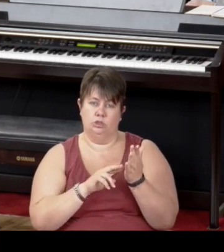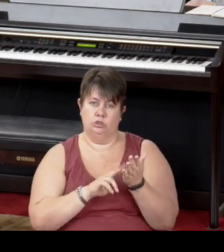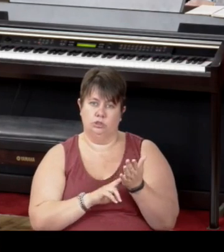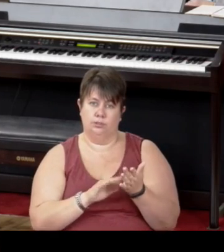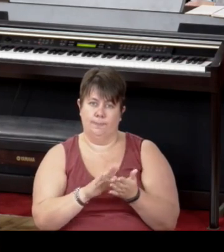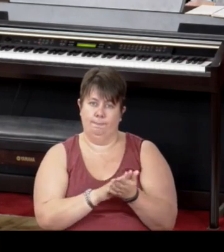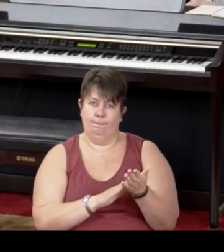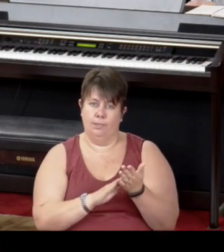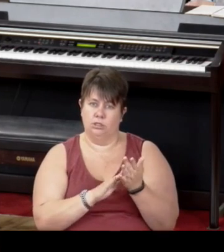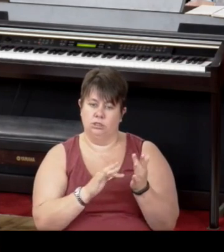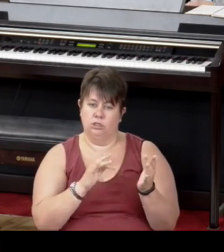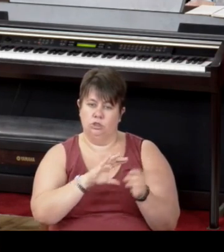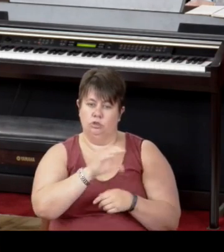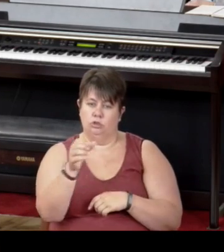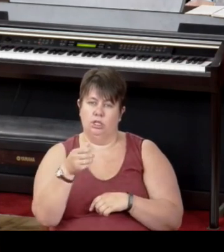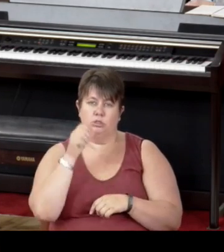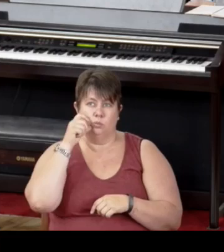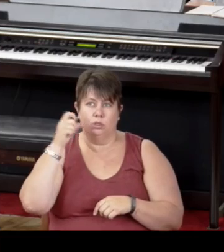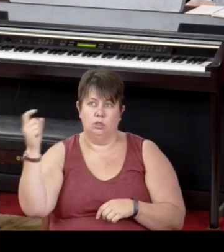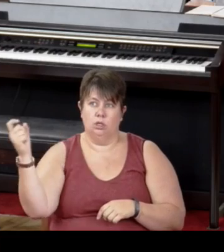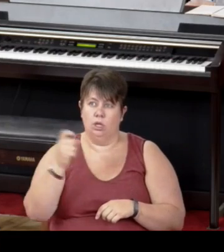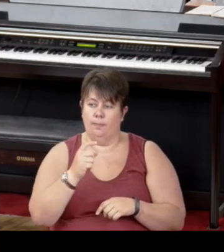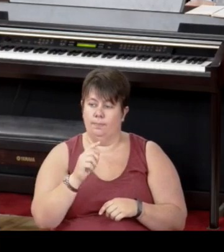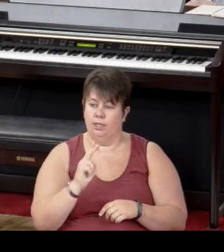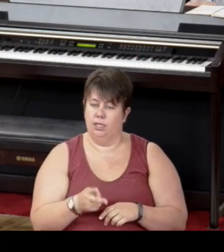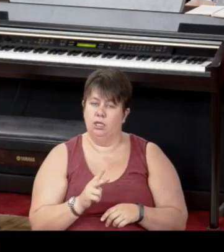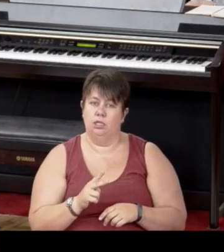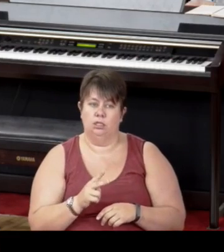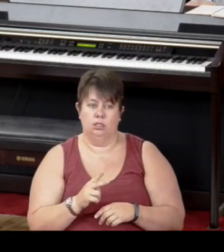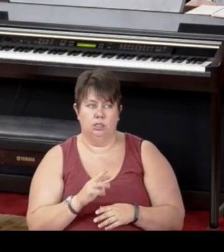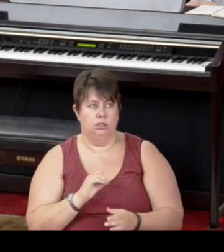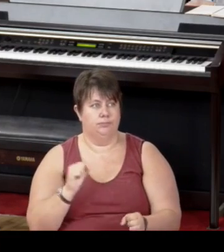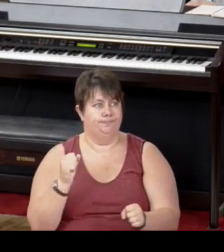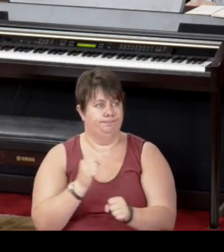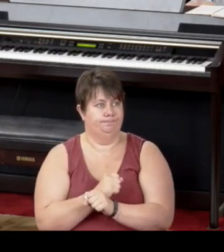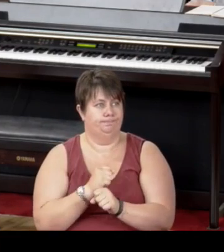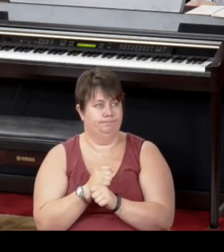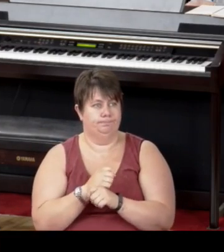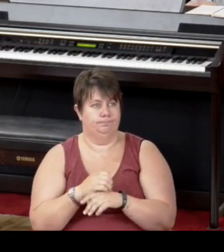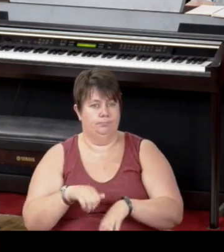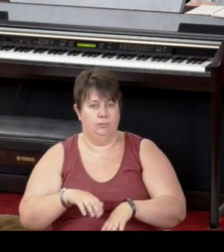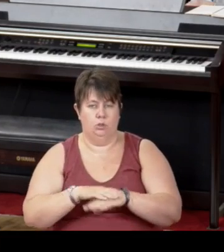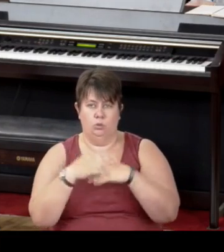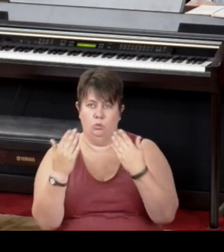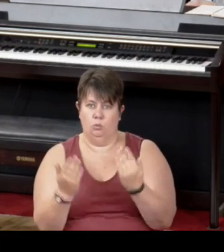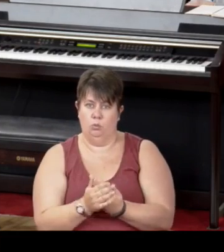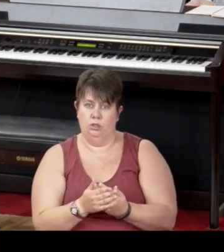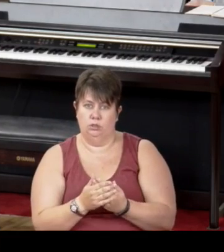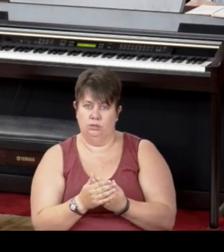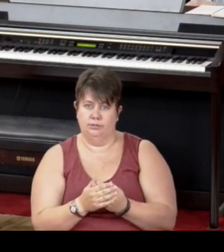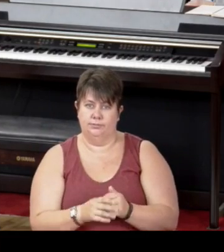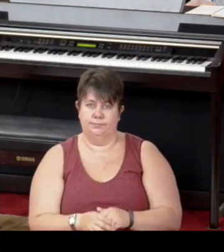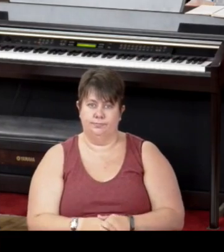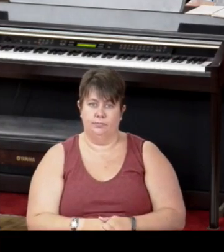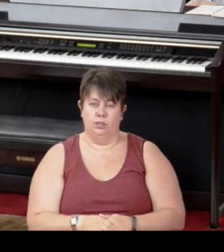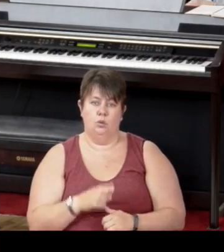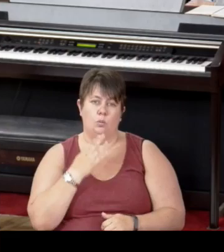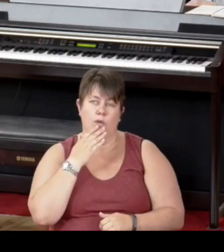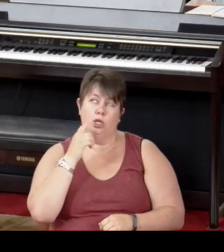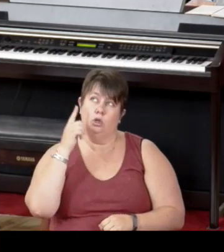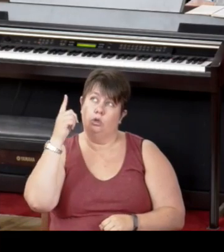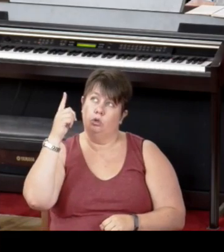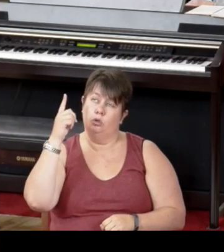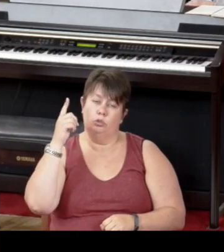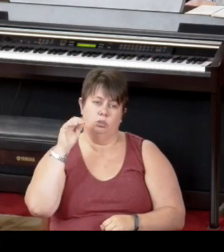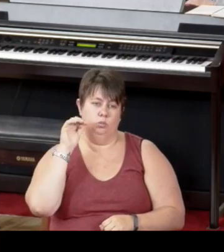and restore this world to the way that it was supposed to be. And that is the new dawn, the dawning of the day when God will